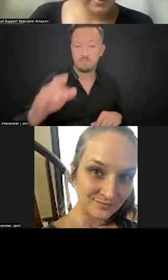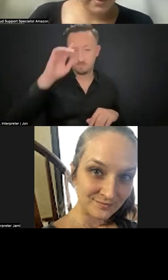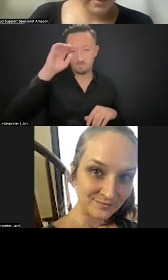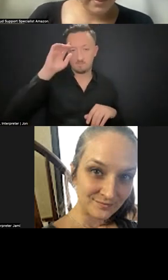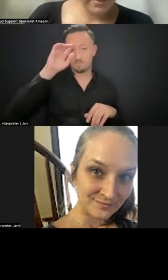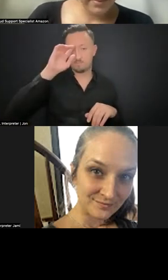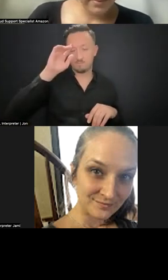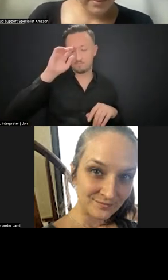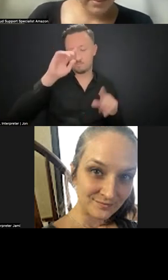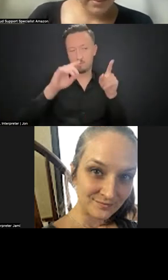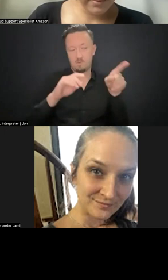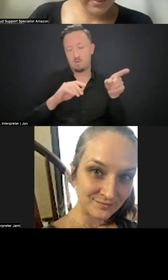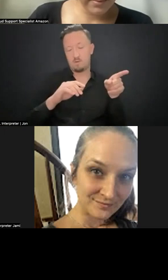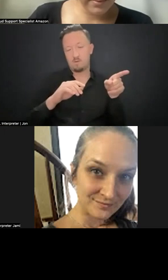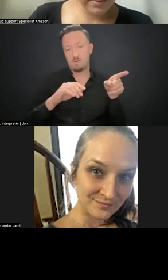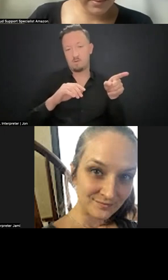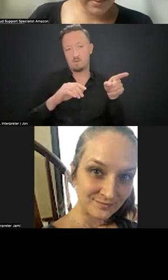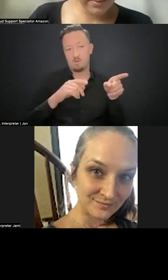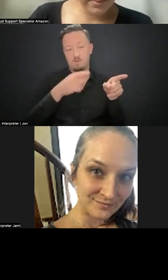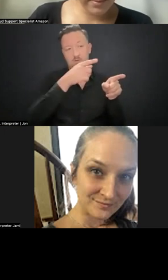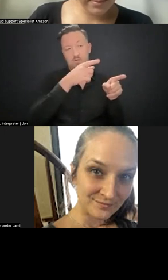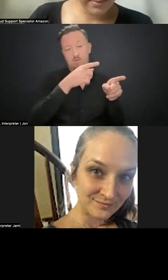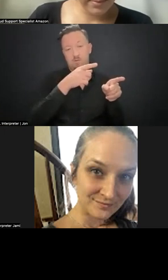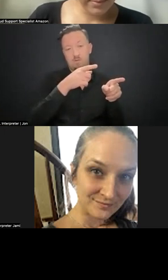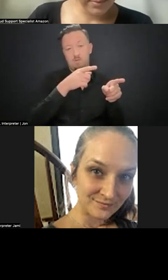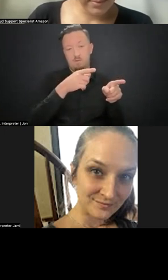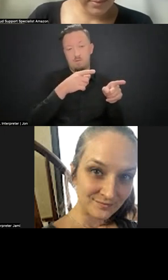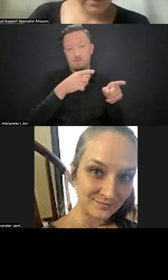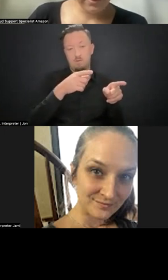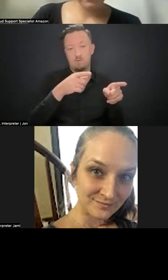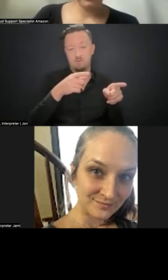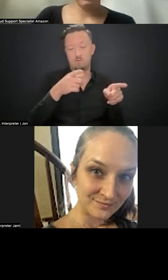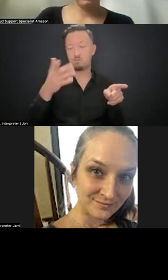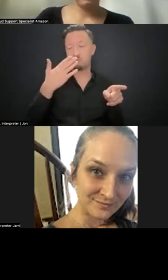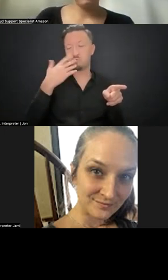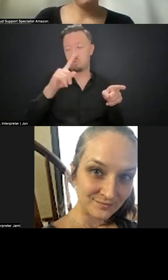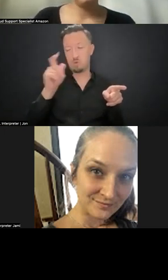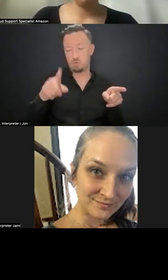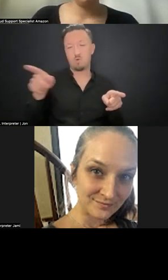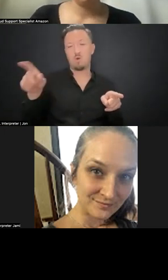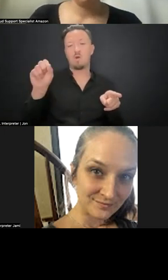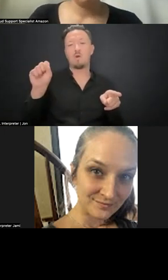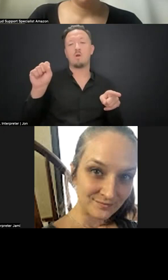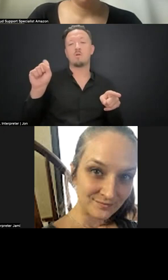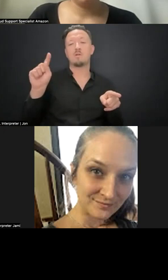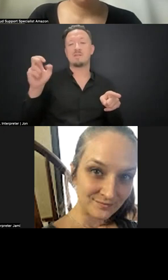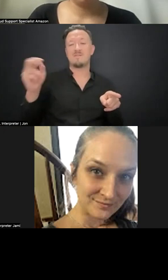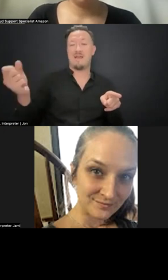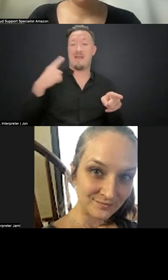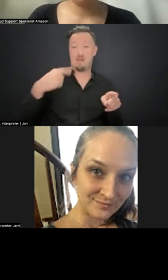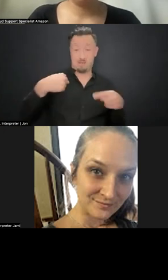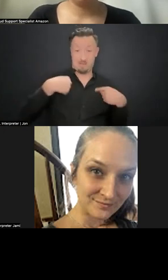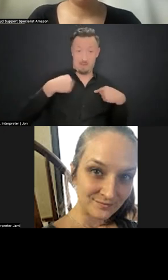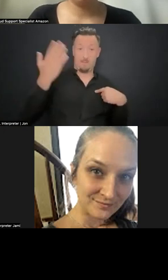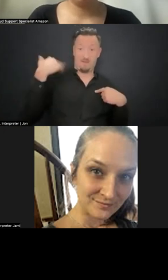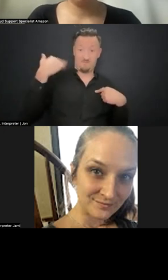to not just the software side. Yeah, Stephen, that's a great question. So Stephen's question is, have I dealt with